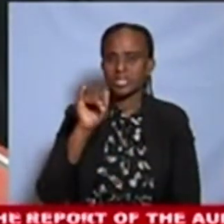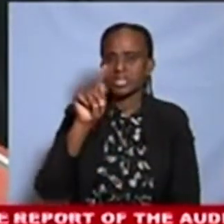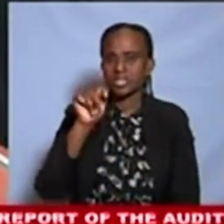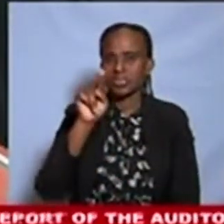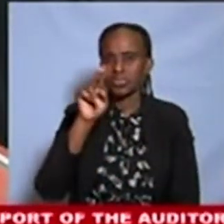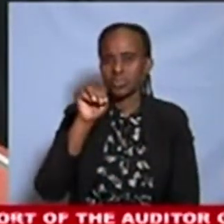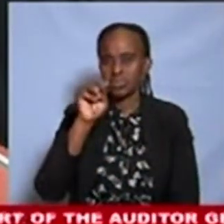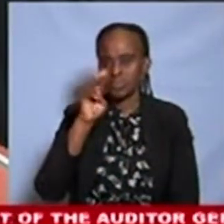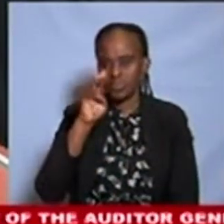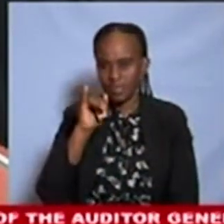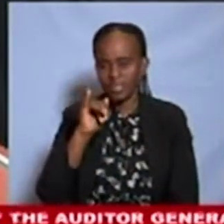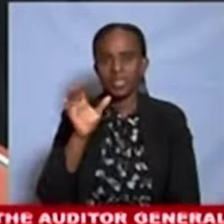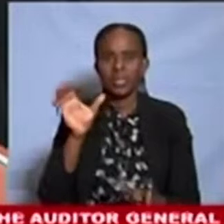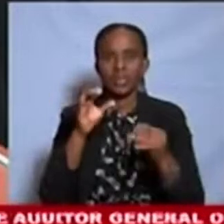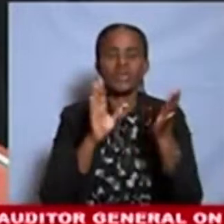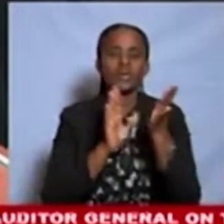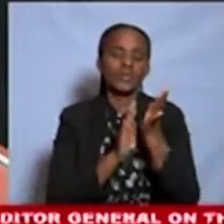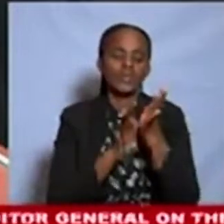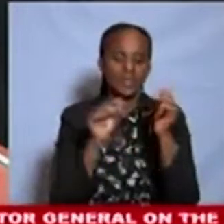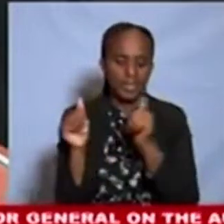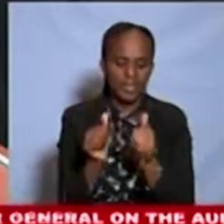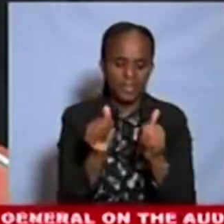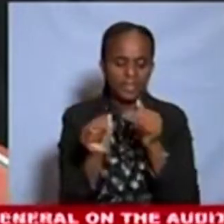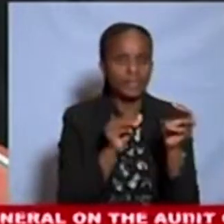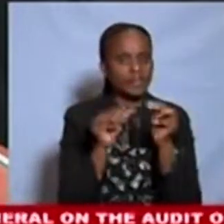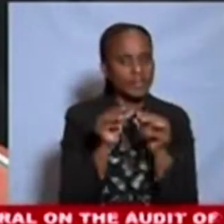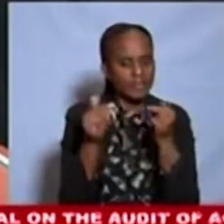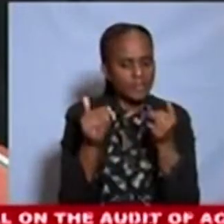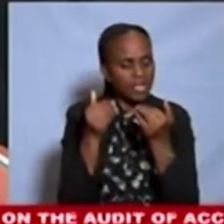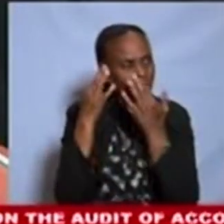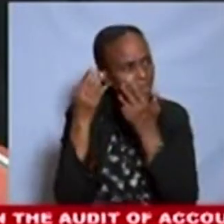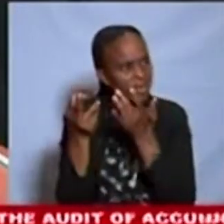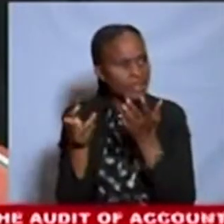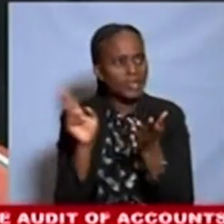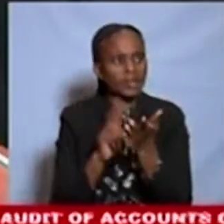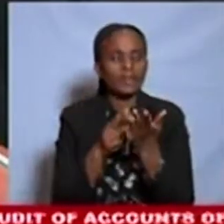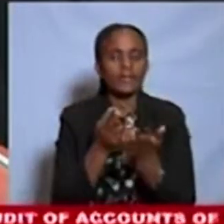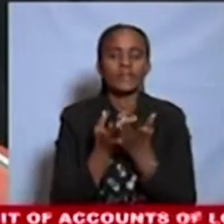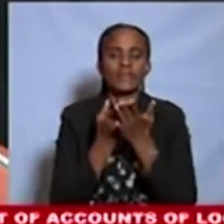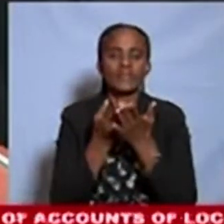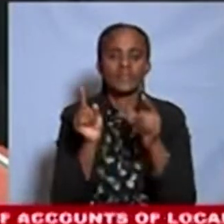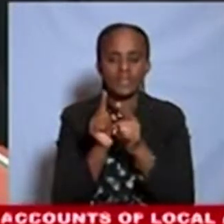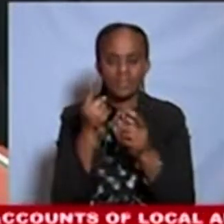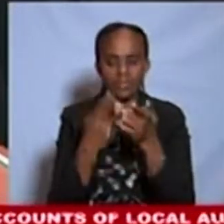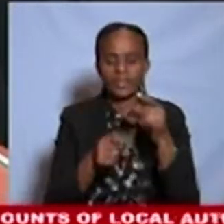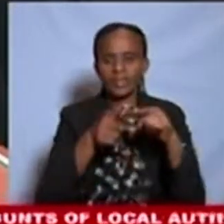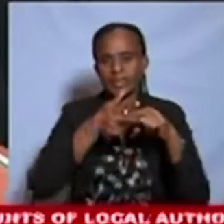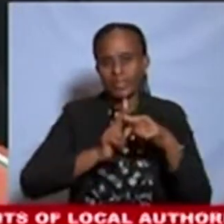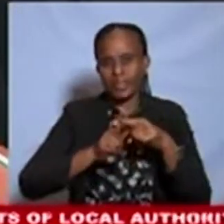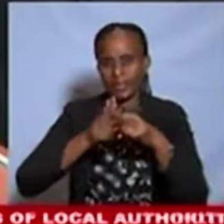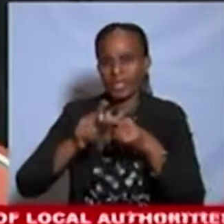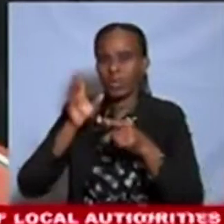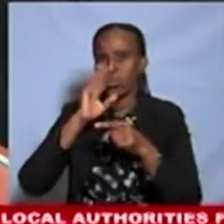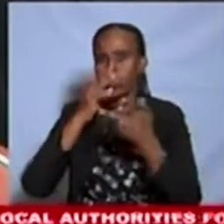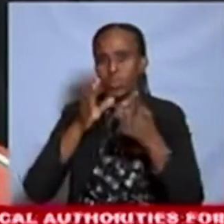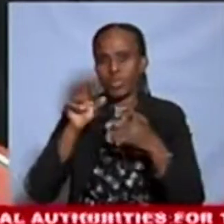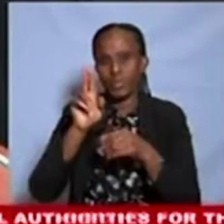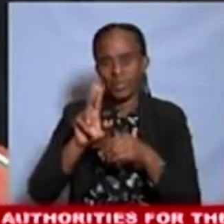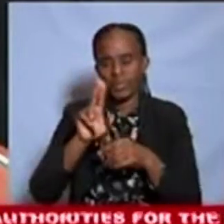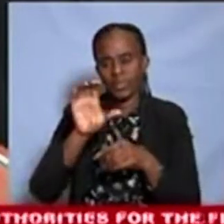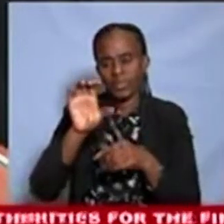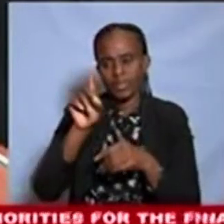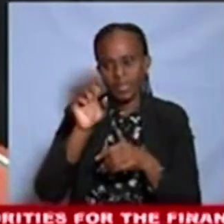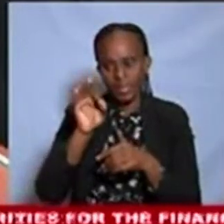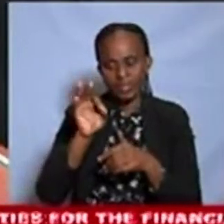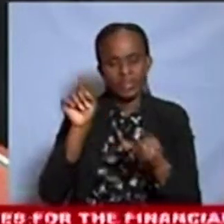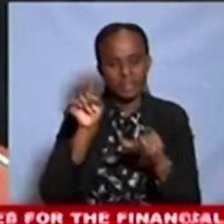School. Action taken. Management wishes to submit that the rig has since been repaired using CDF and the